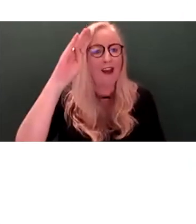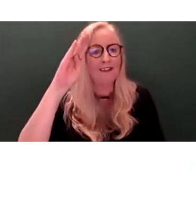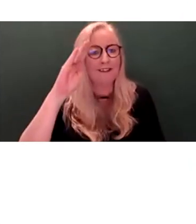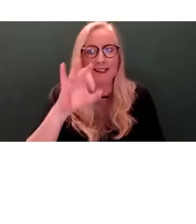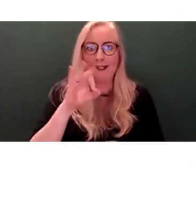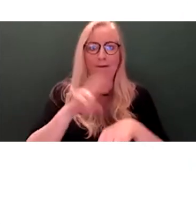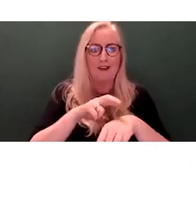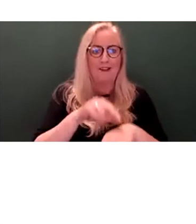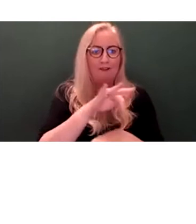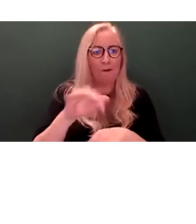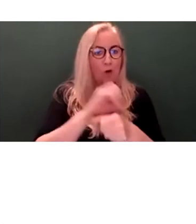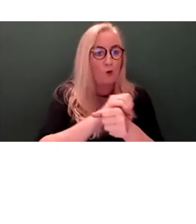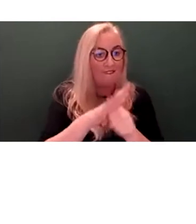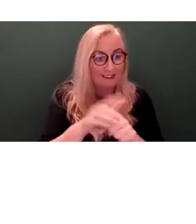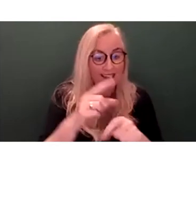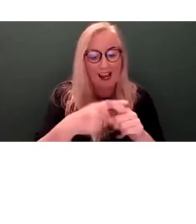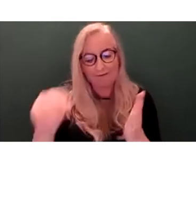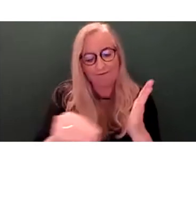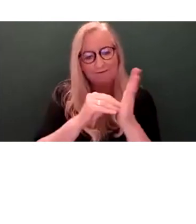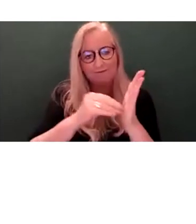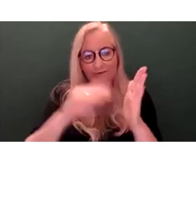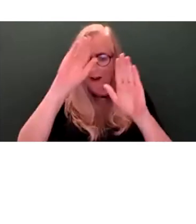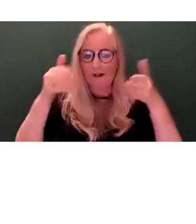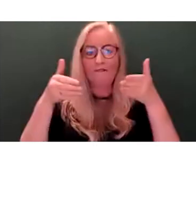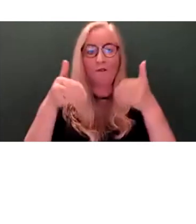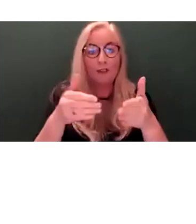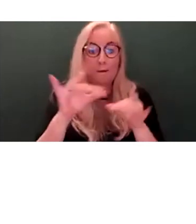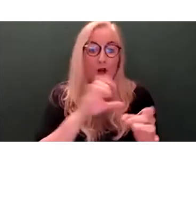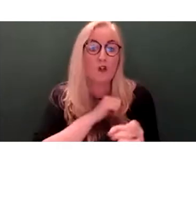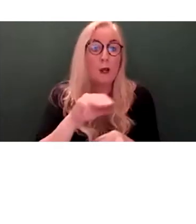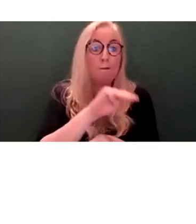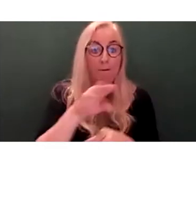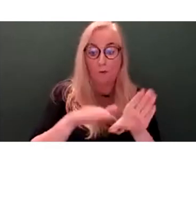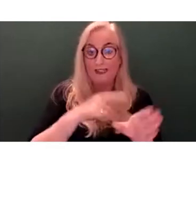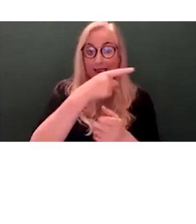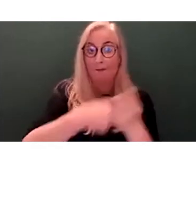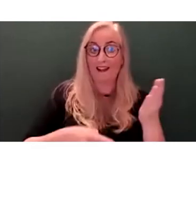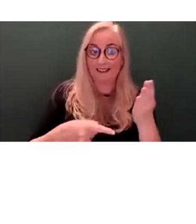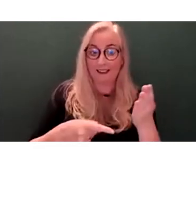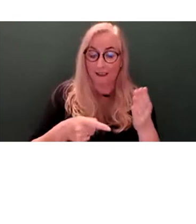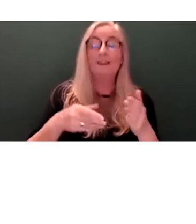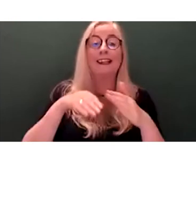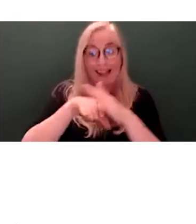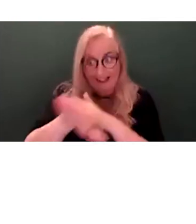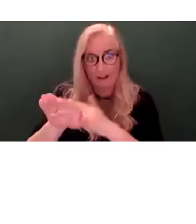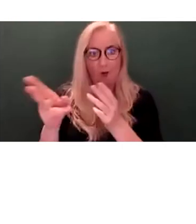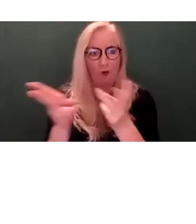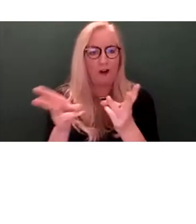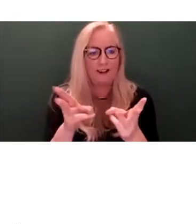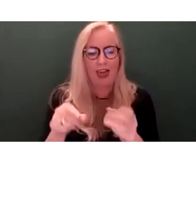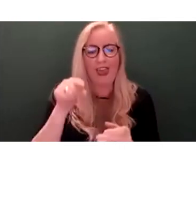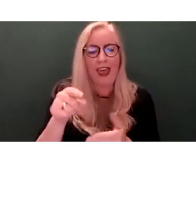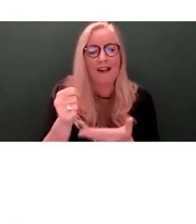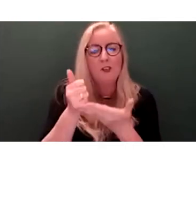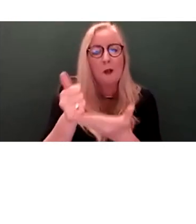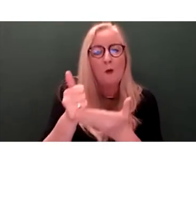COVID-19 and includes a particular focus on getting people with disabilities into employment. This is supported by